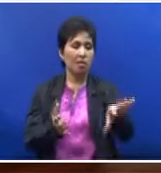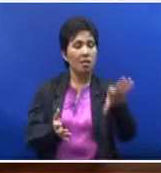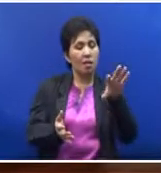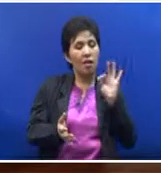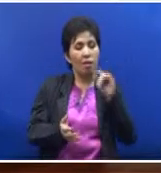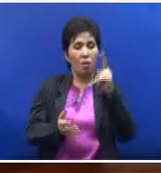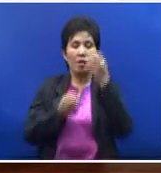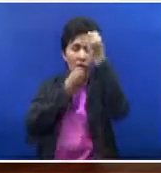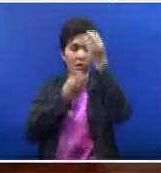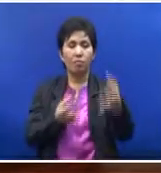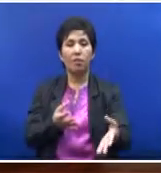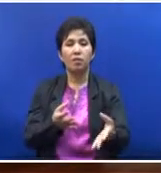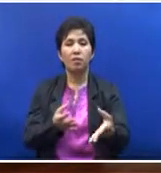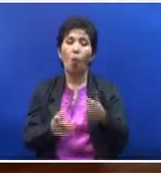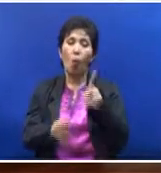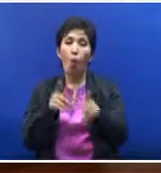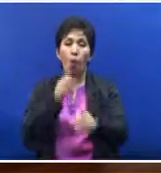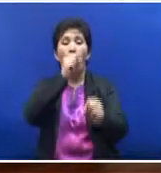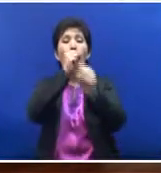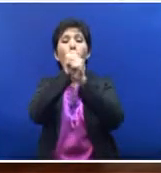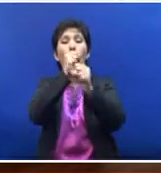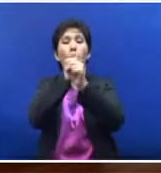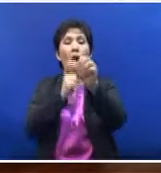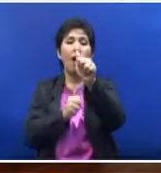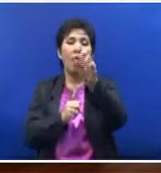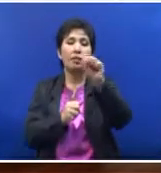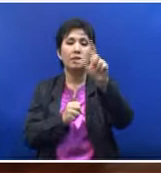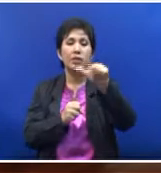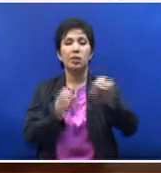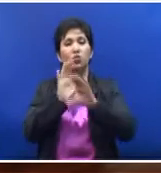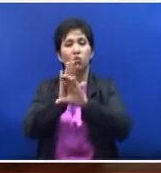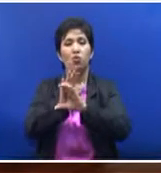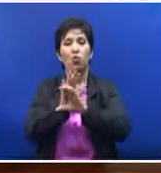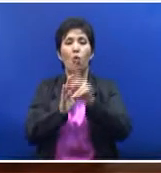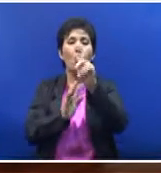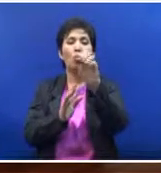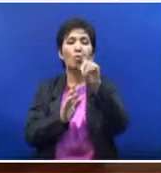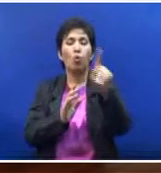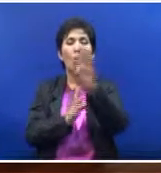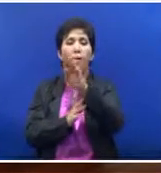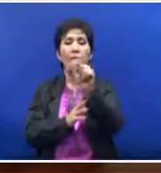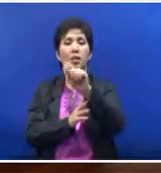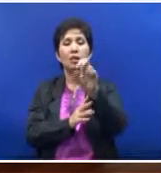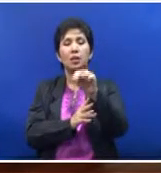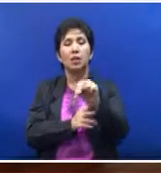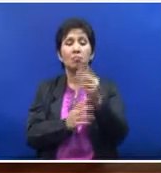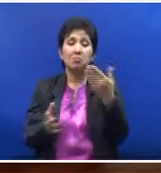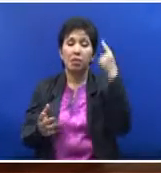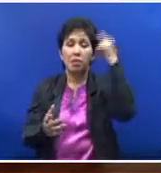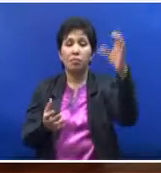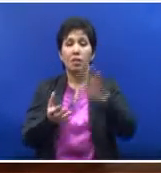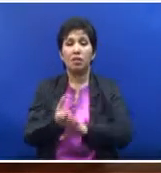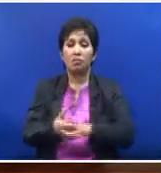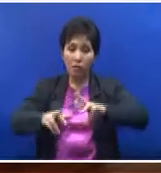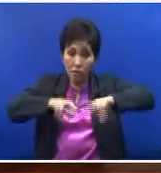people. If it involve orang asli, maybe with Tok Batin, right? Or in Malay village, maybe